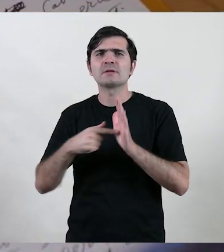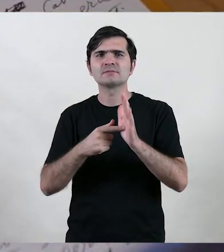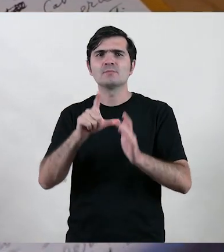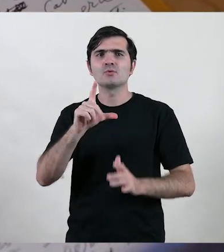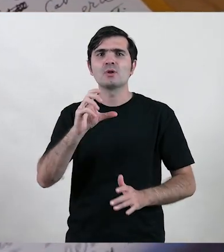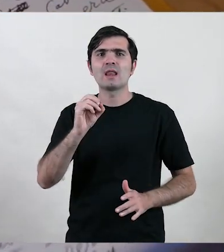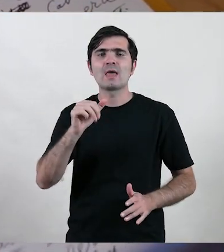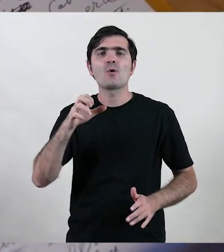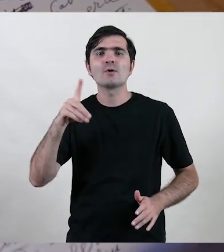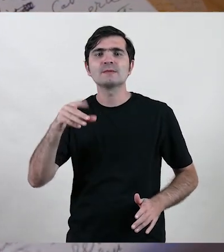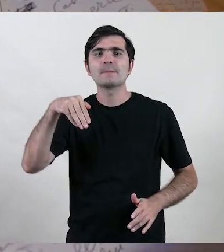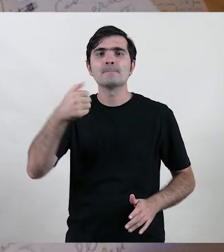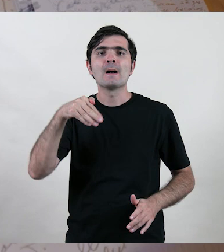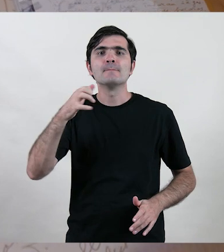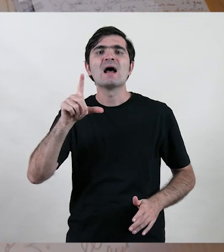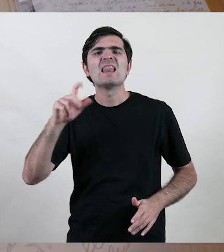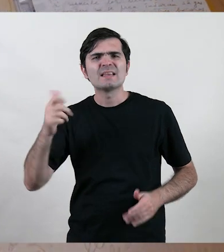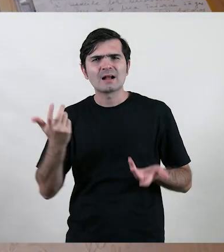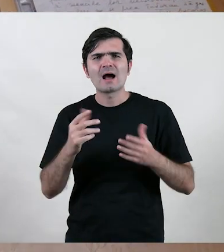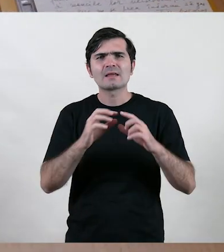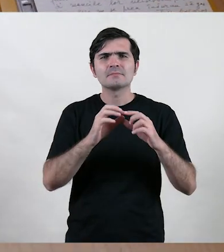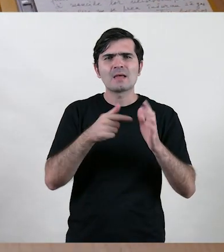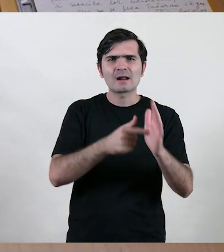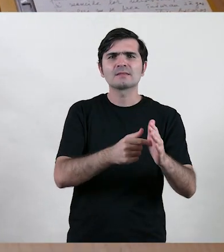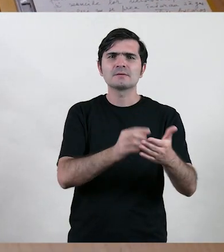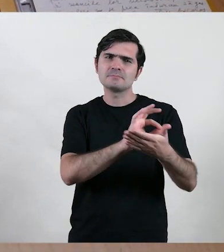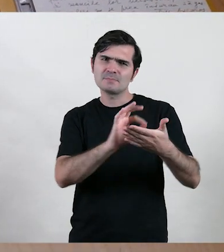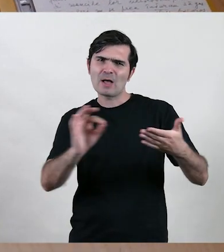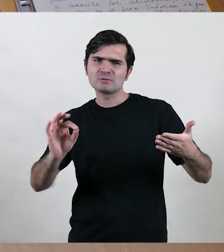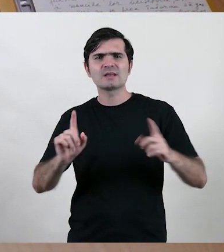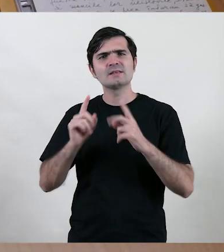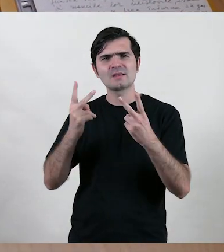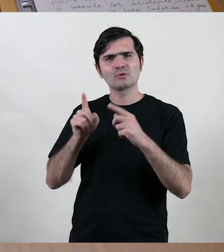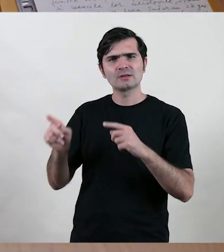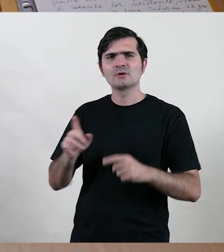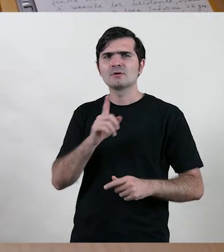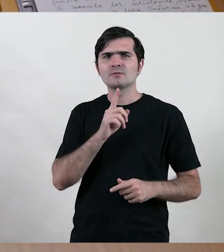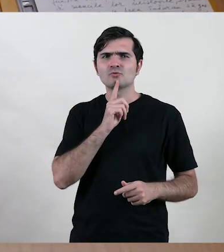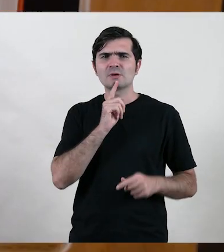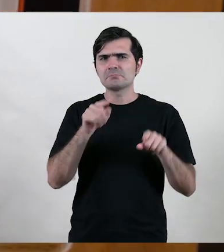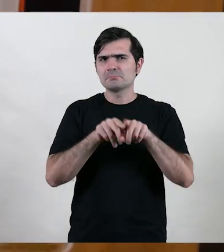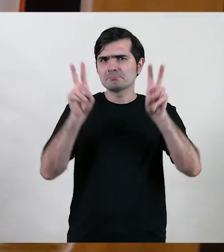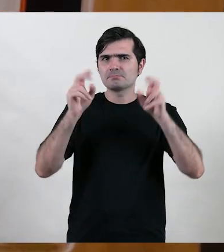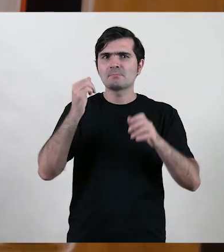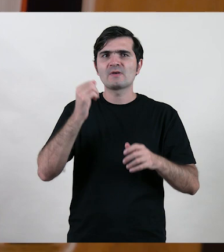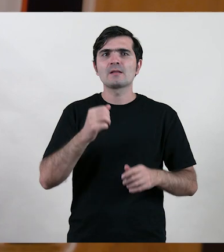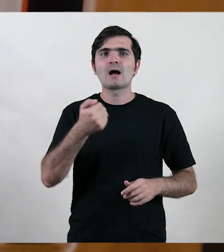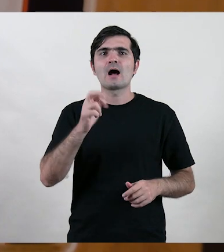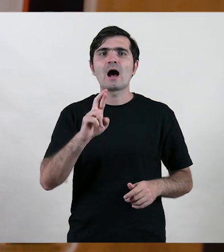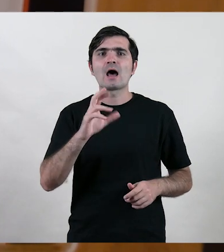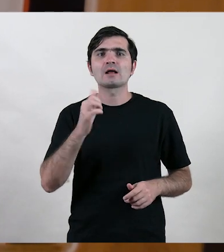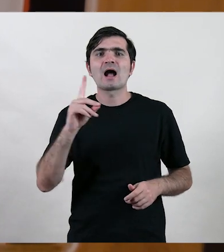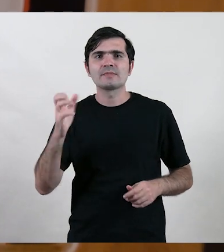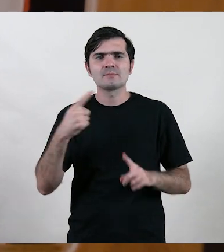Mămăligă collection, which brings together important manuscripts of the writer known under the pseudonym L.M. Arcade,